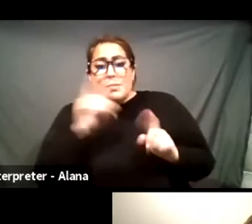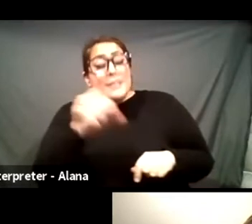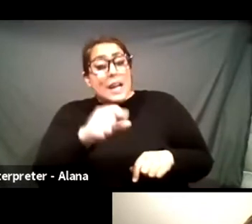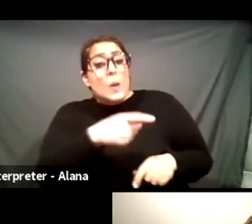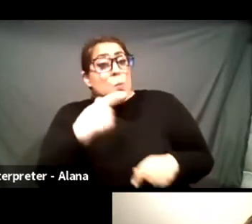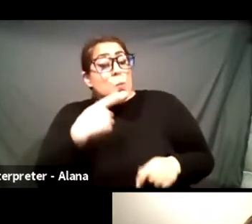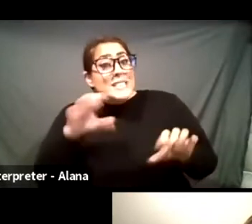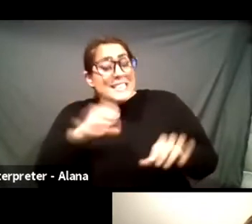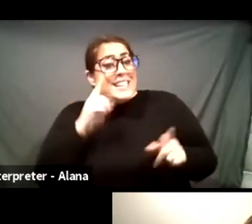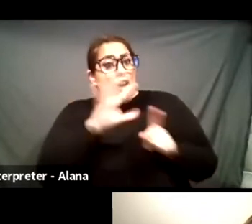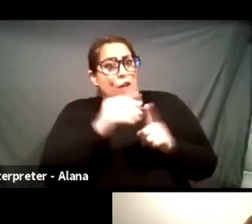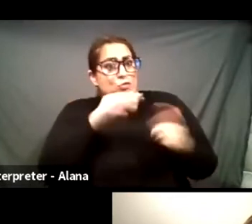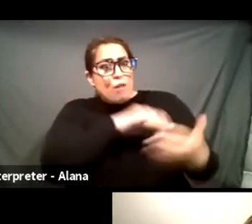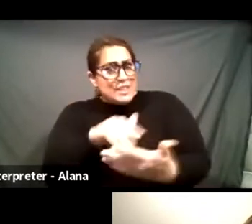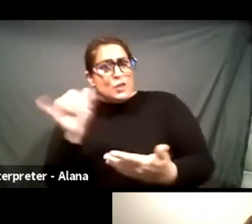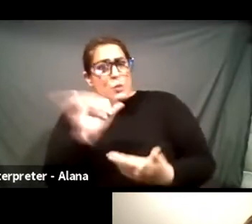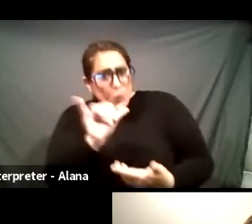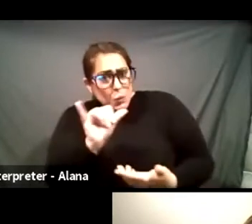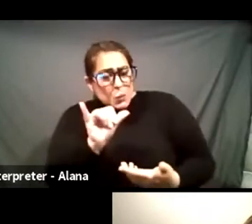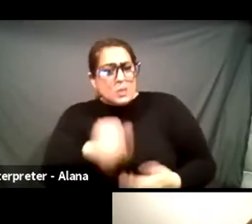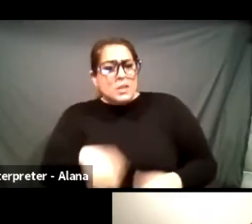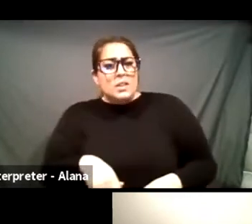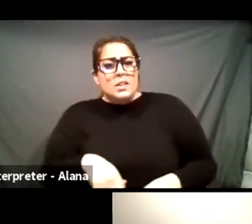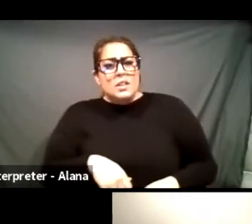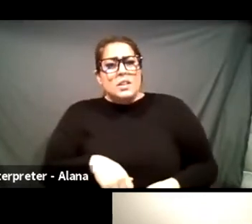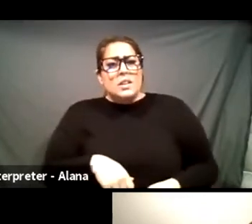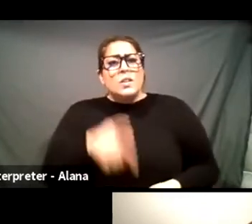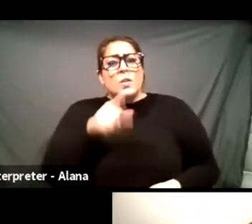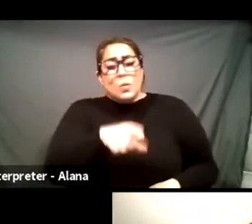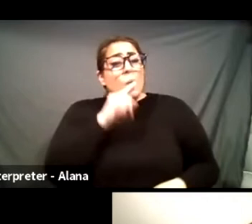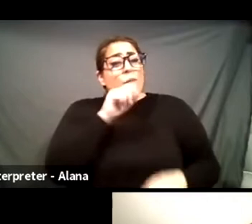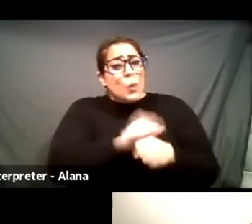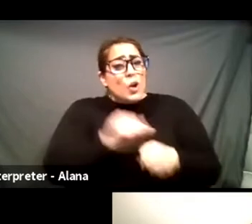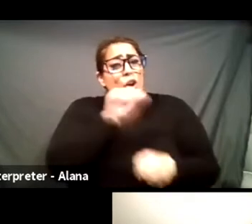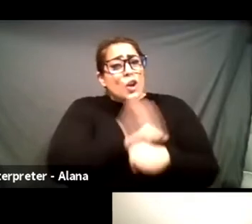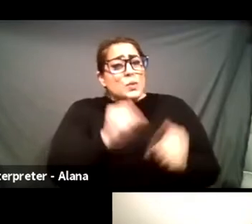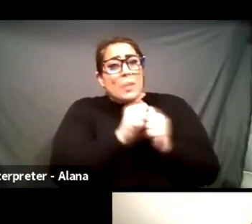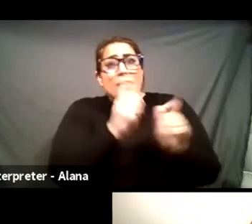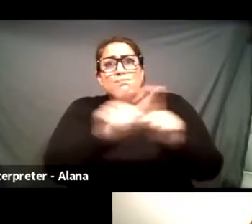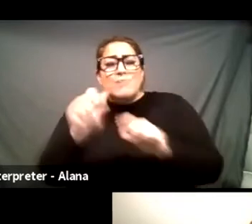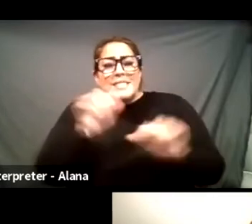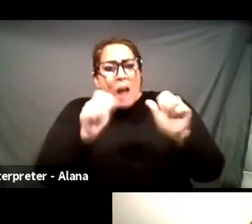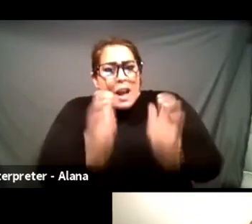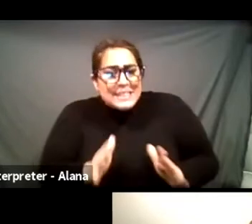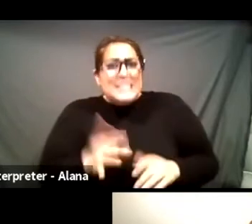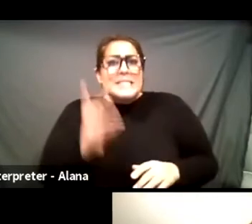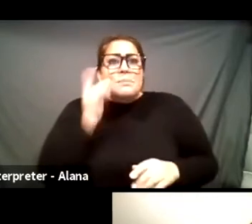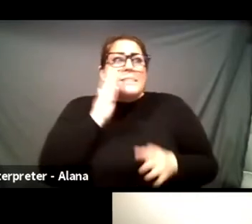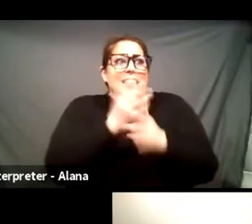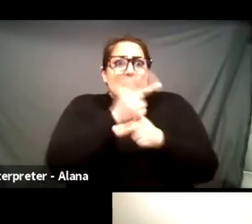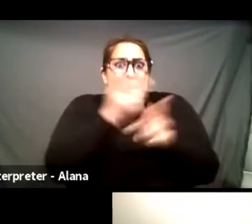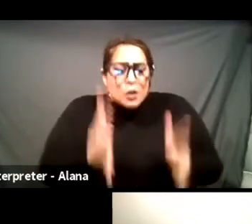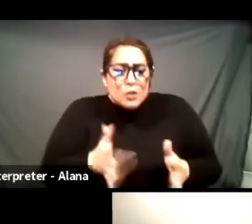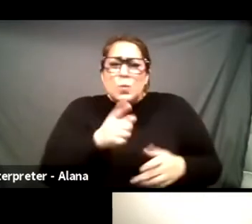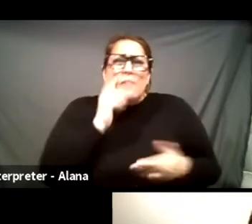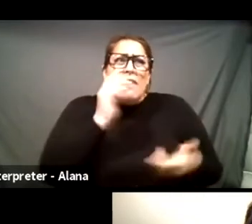ethnographic research as well, you've like worked together with scientists and beekeepers as well.